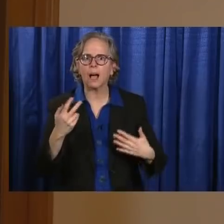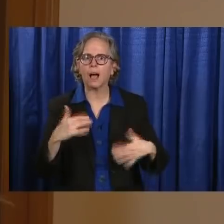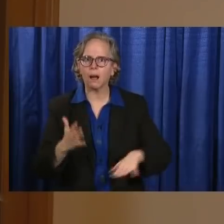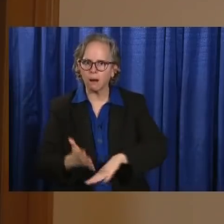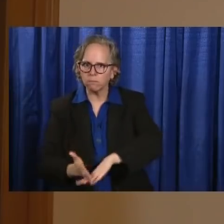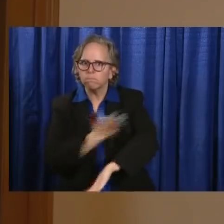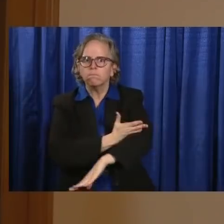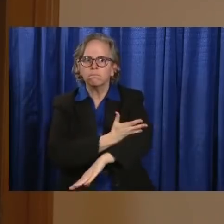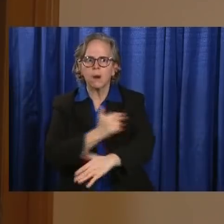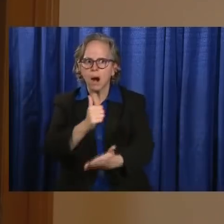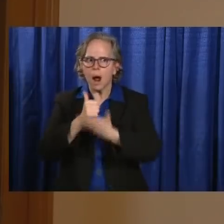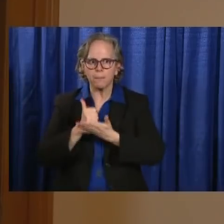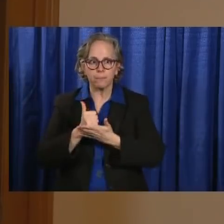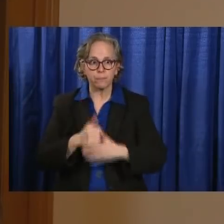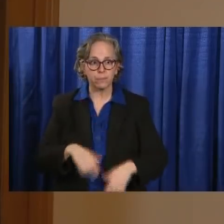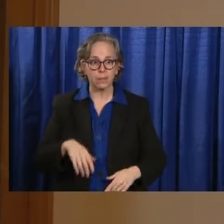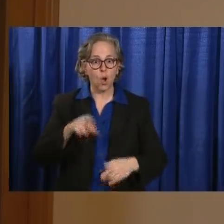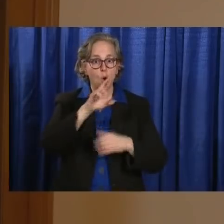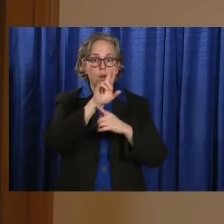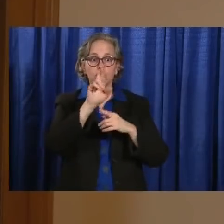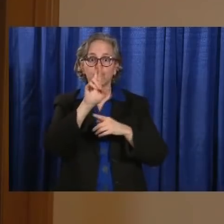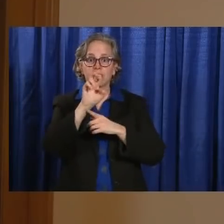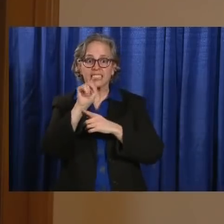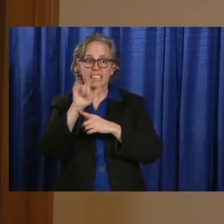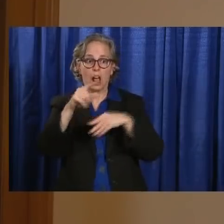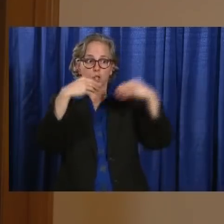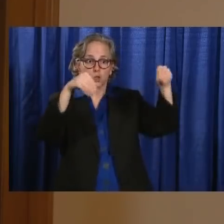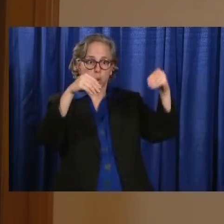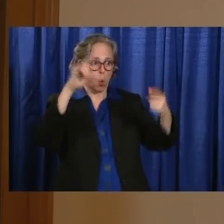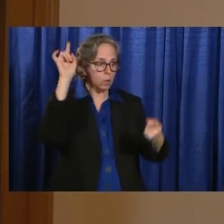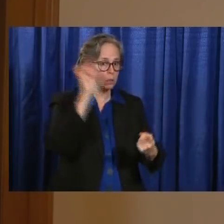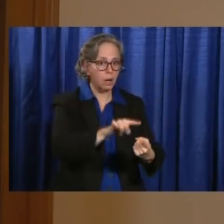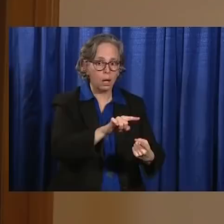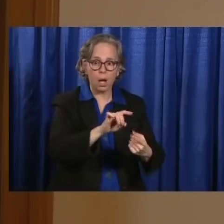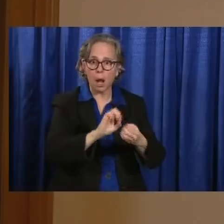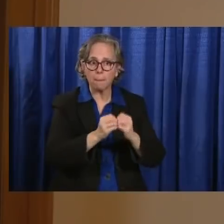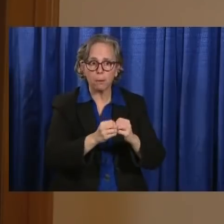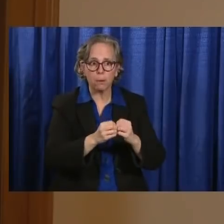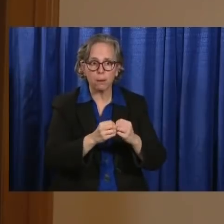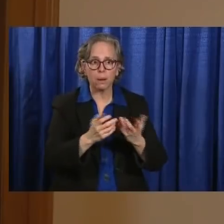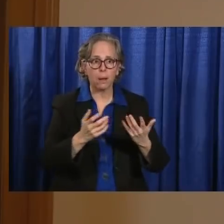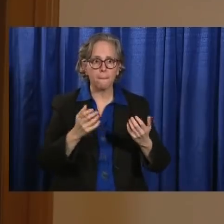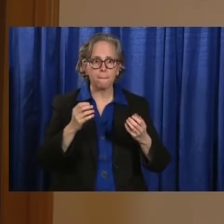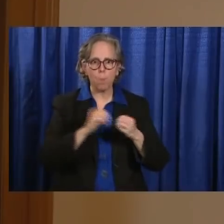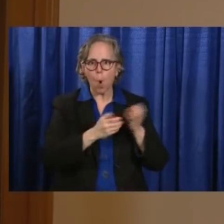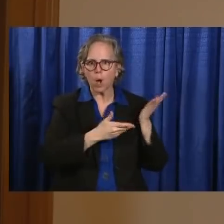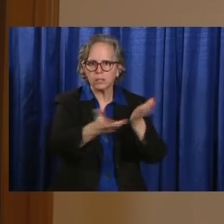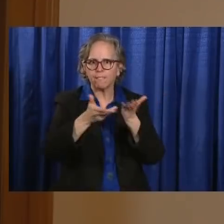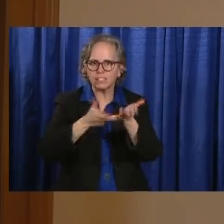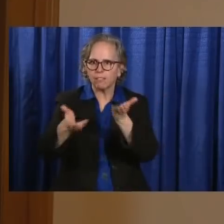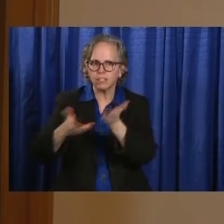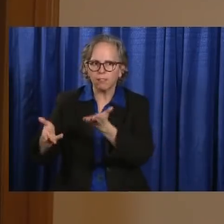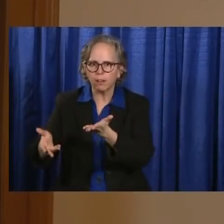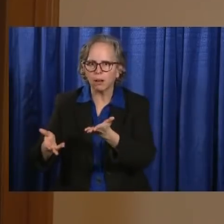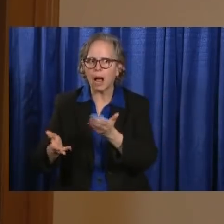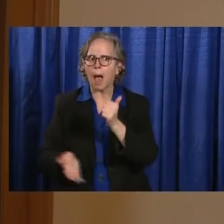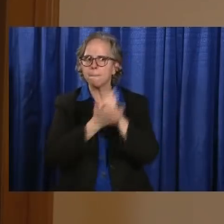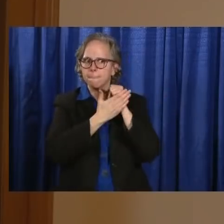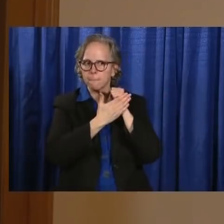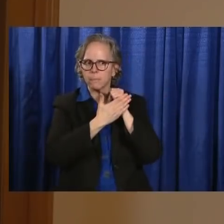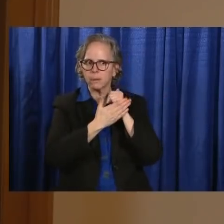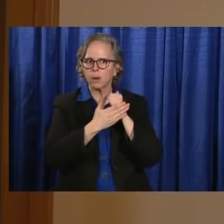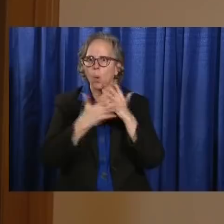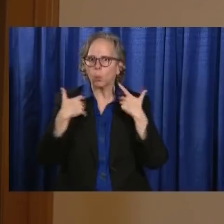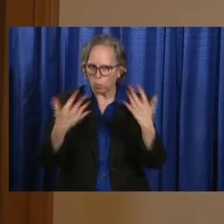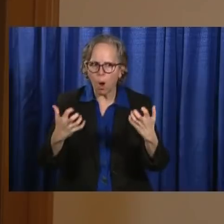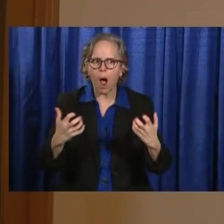on retail by being out, we're actually doing more retail delivered, which is exactly what we want to see.